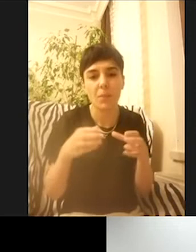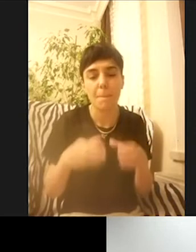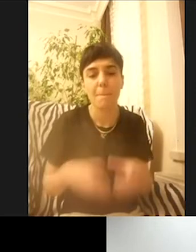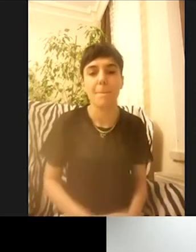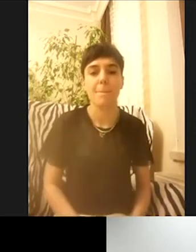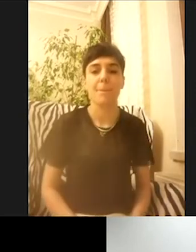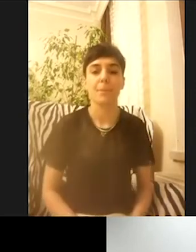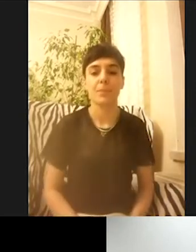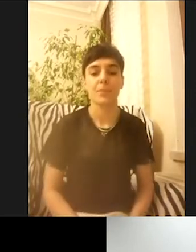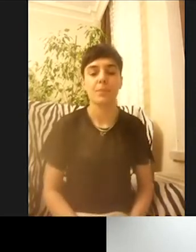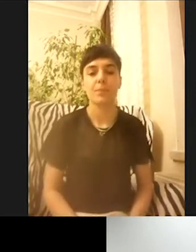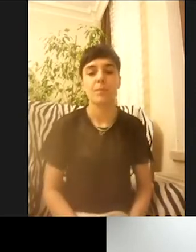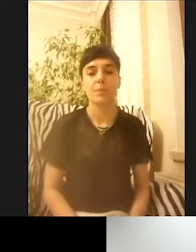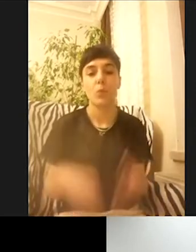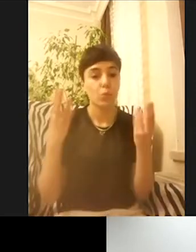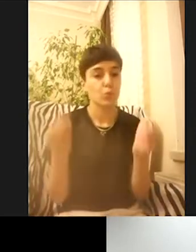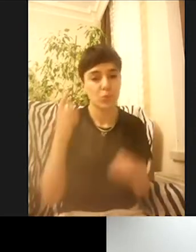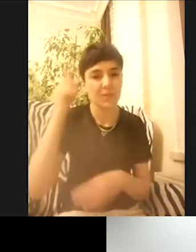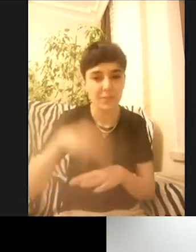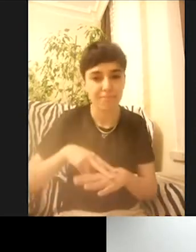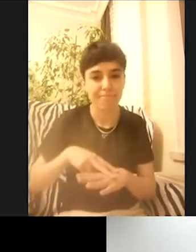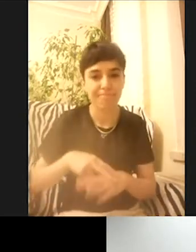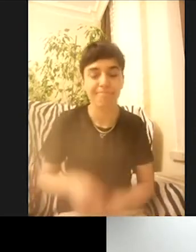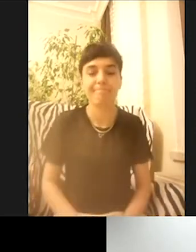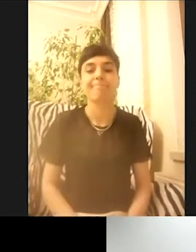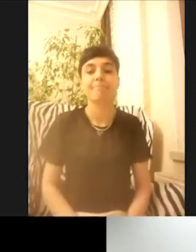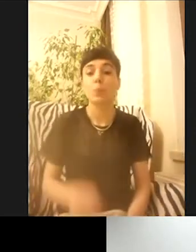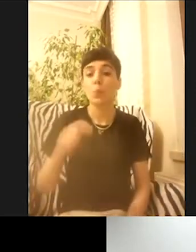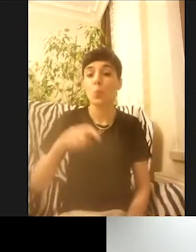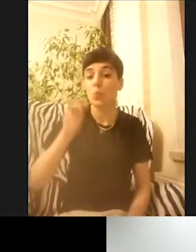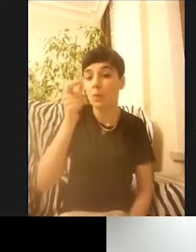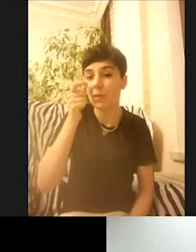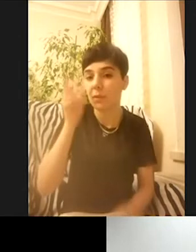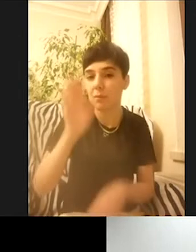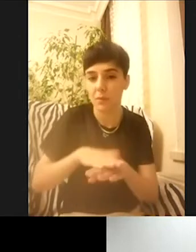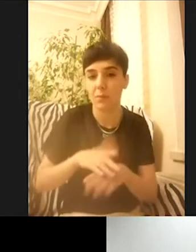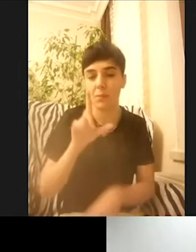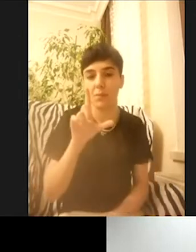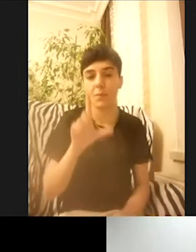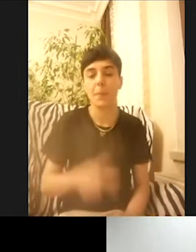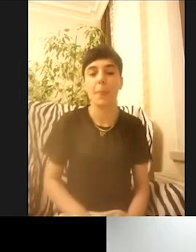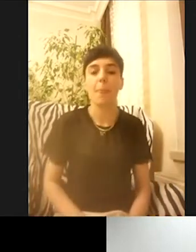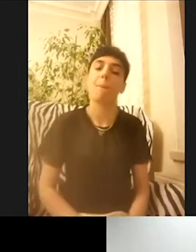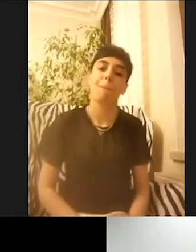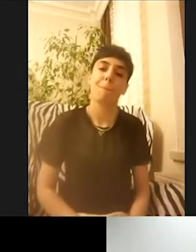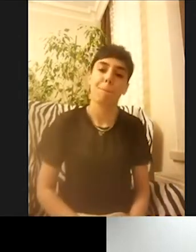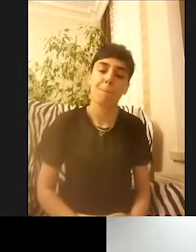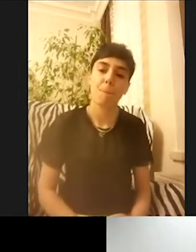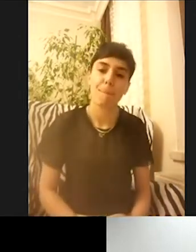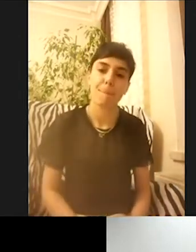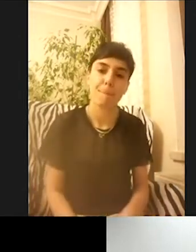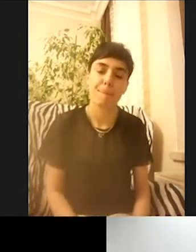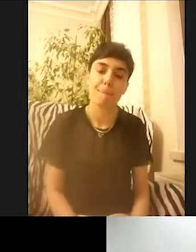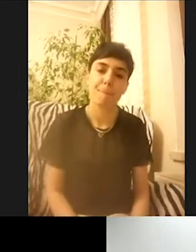And yeah, we should be careful about that. That's the thing that I want to share. It just makes me think that at this moment, the fact that we are